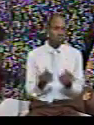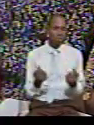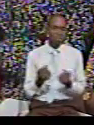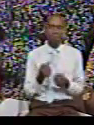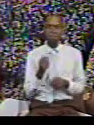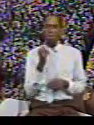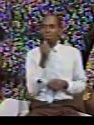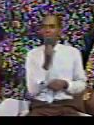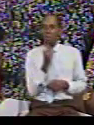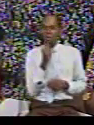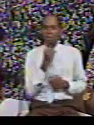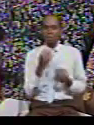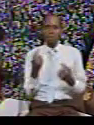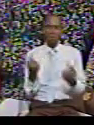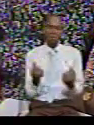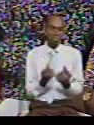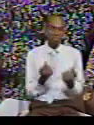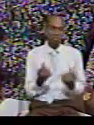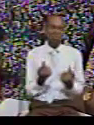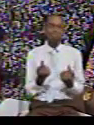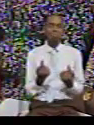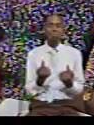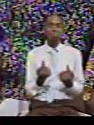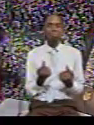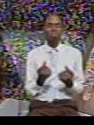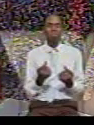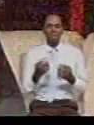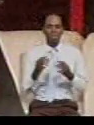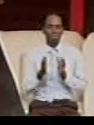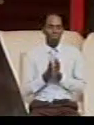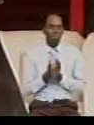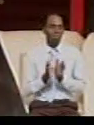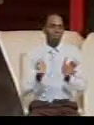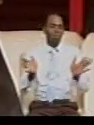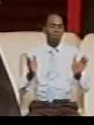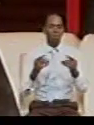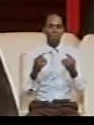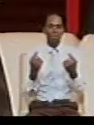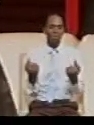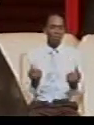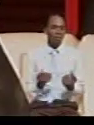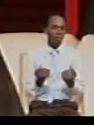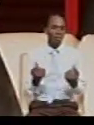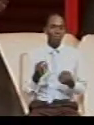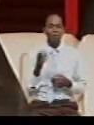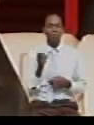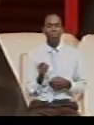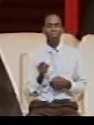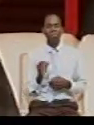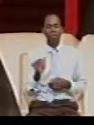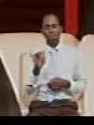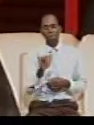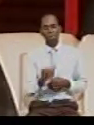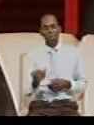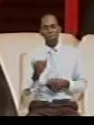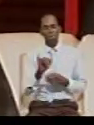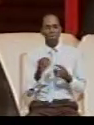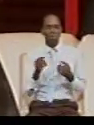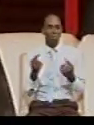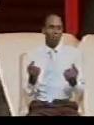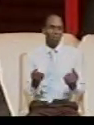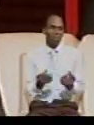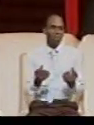Secret sins, so-called. Public sins, so-called. Common sins,